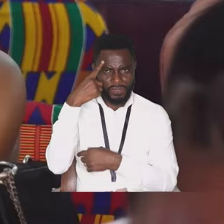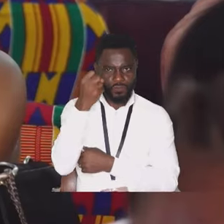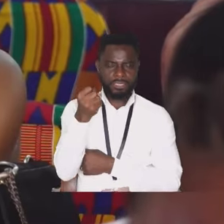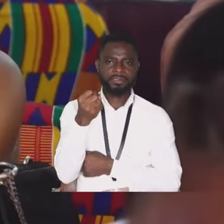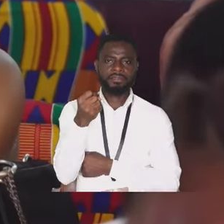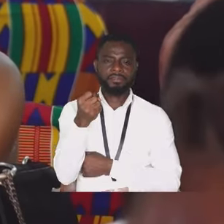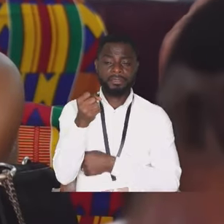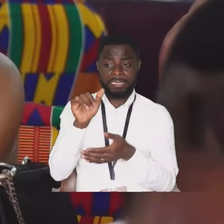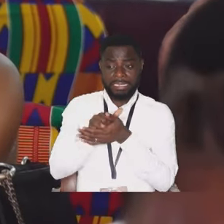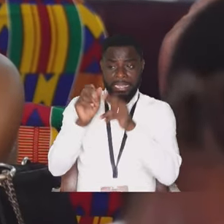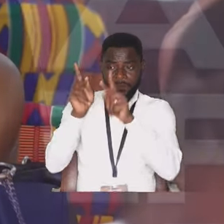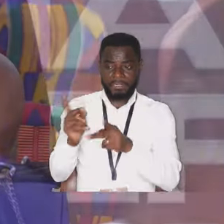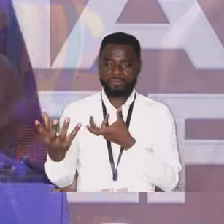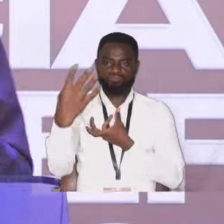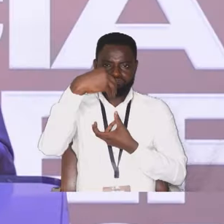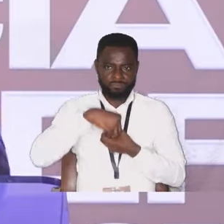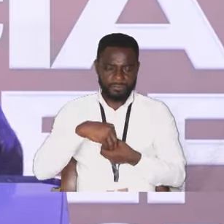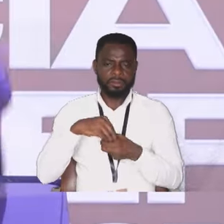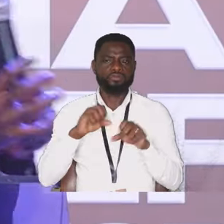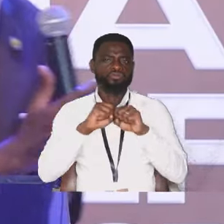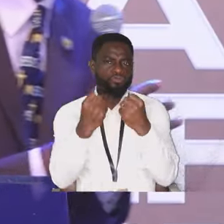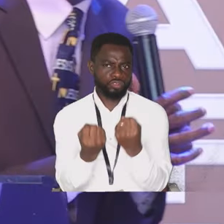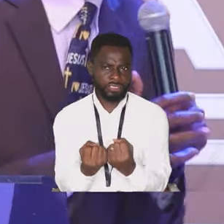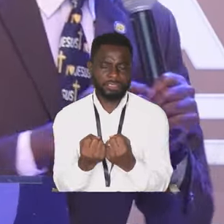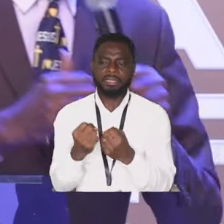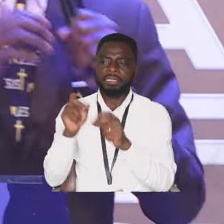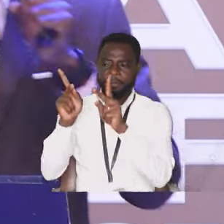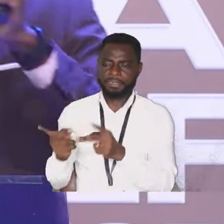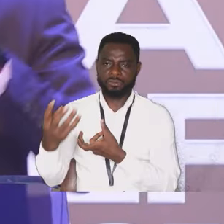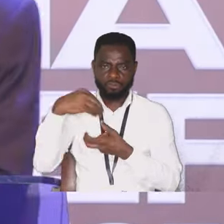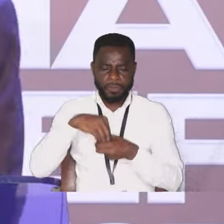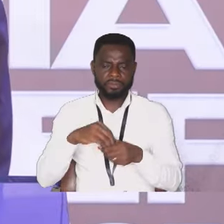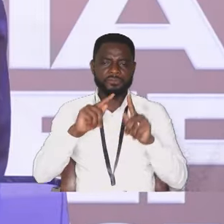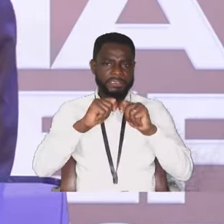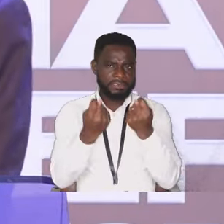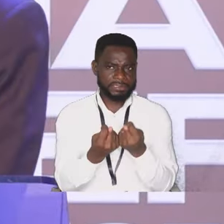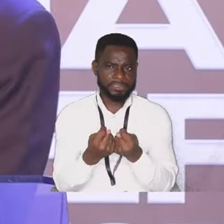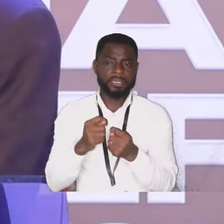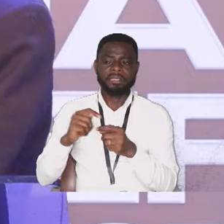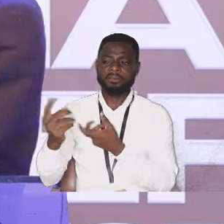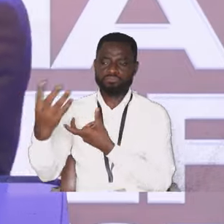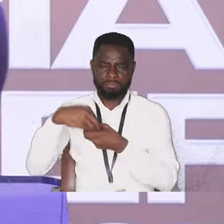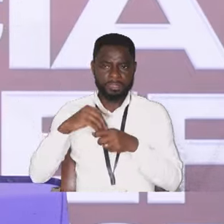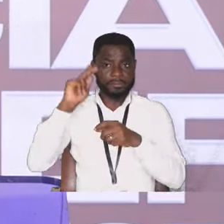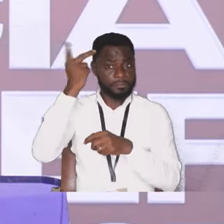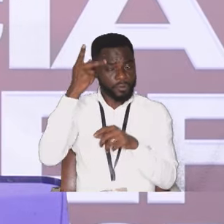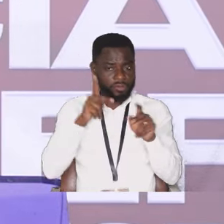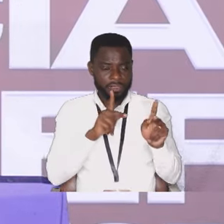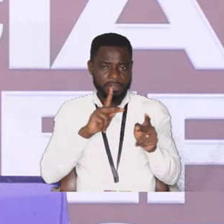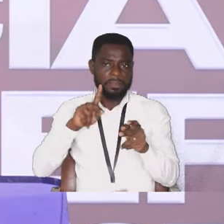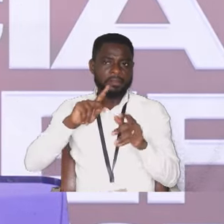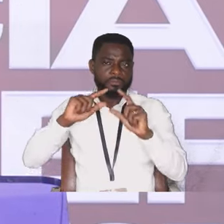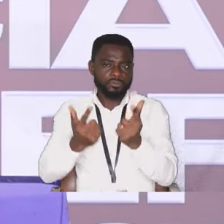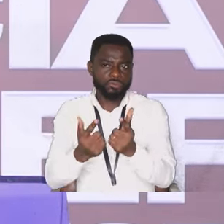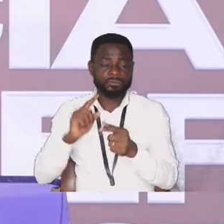person will be part of the society. That person will be part of the team. That person will be part of that political party. That person will be part of that